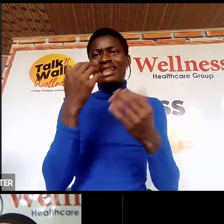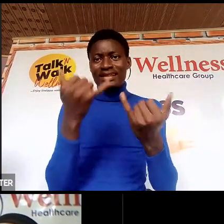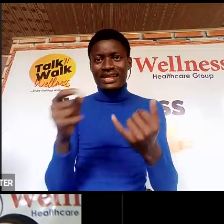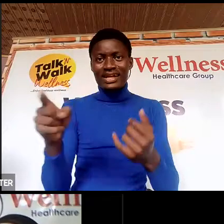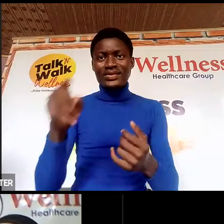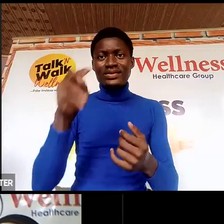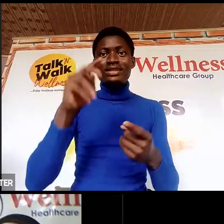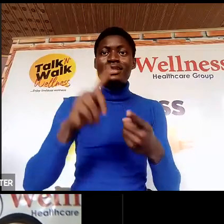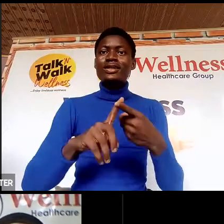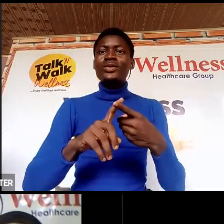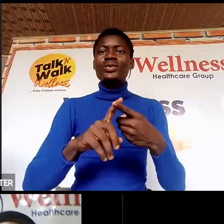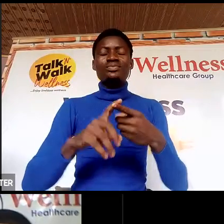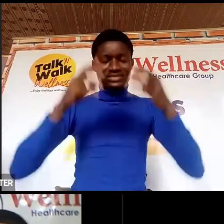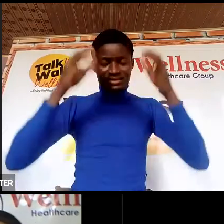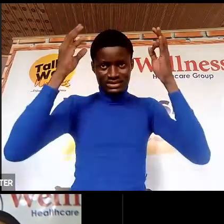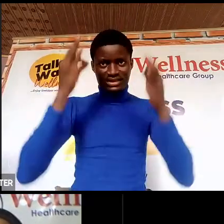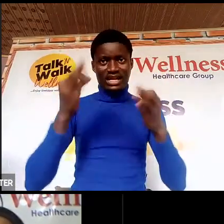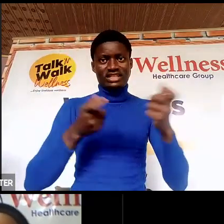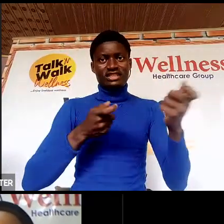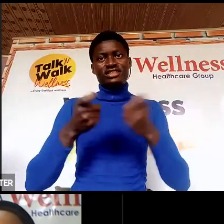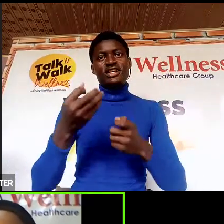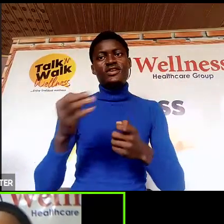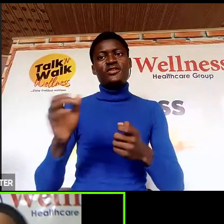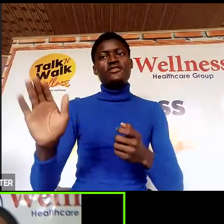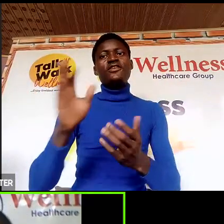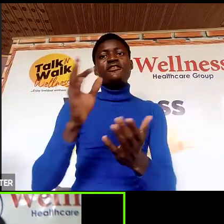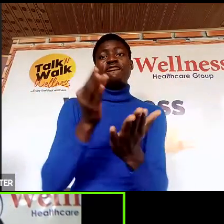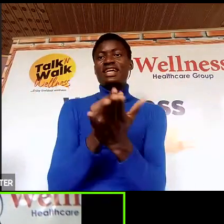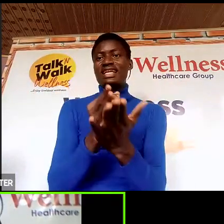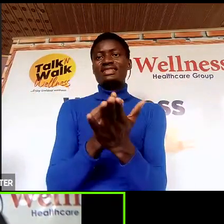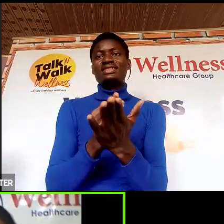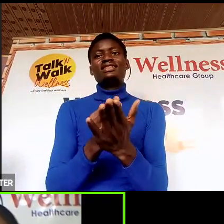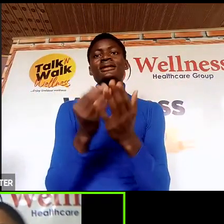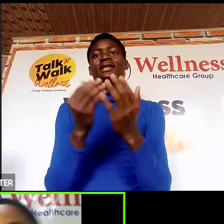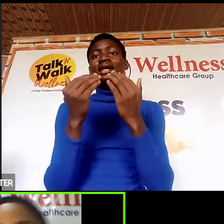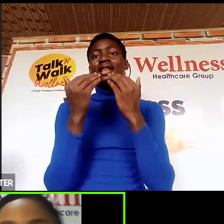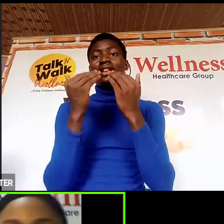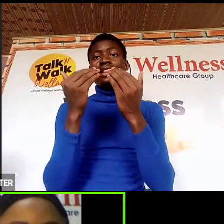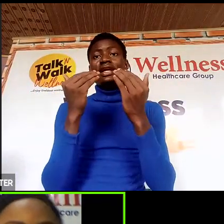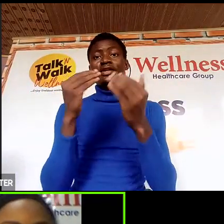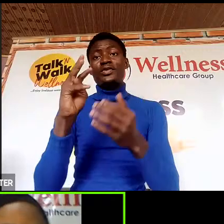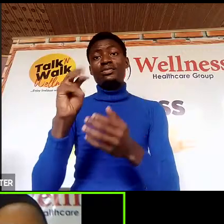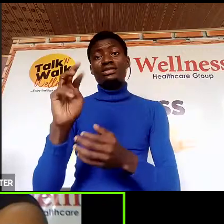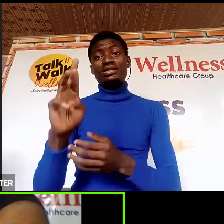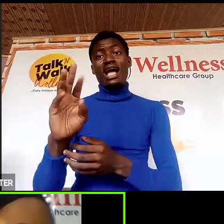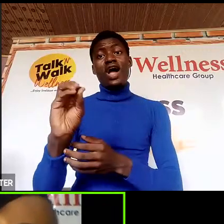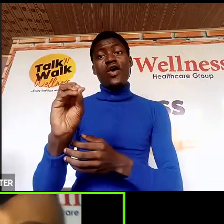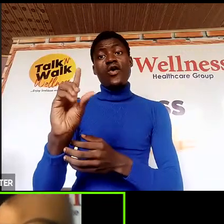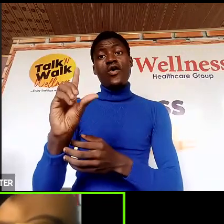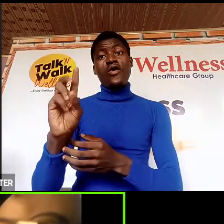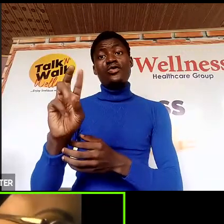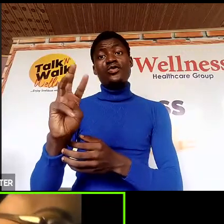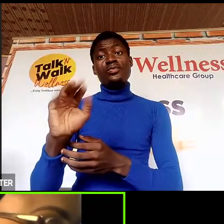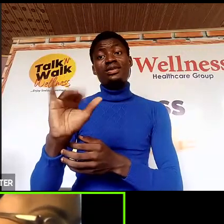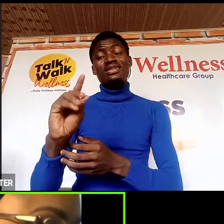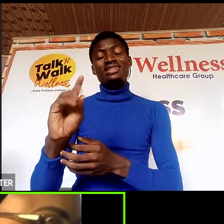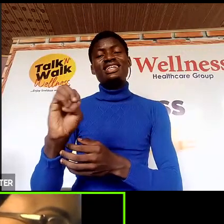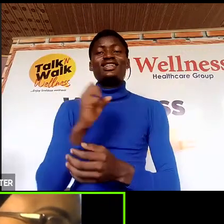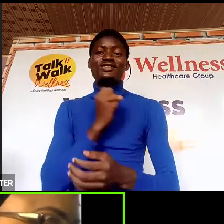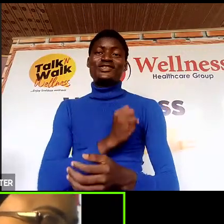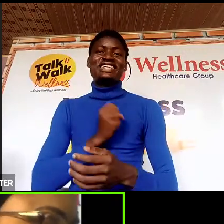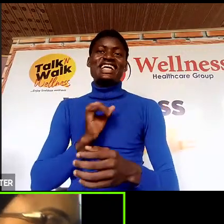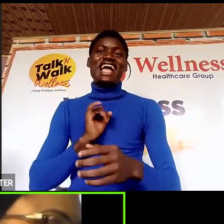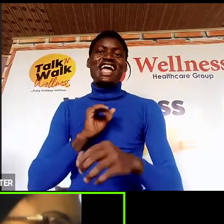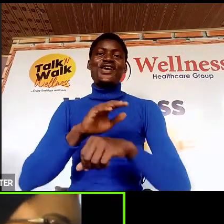Thank you, Doctor. Thank you, Mr. Olumide. We've always had doctors. I'm sorry, I'm calling you a doctor. Maybe I'll go for my